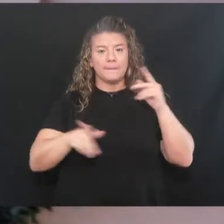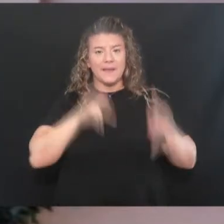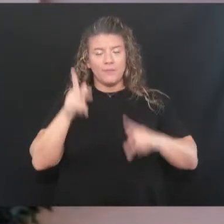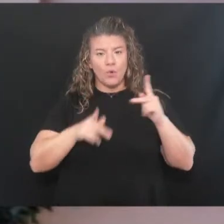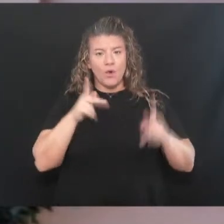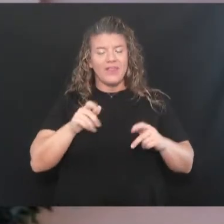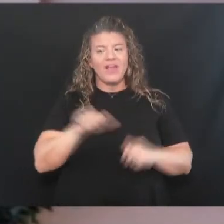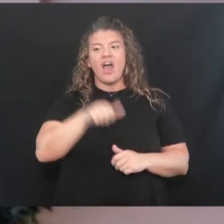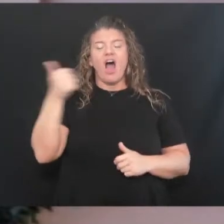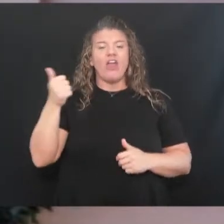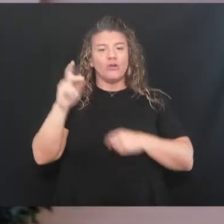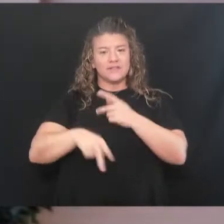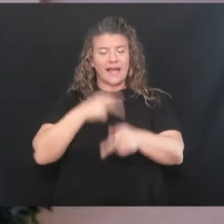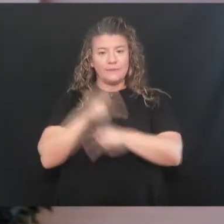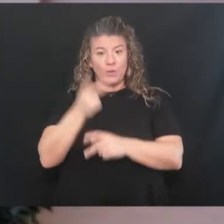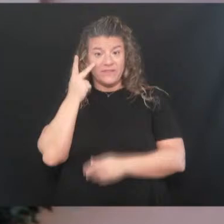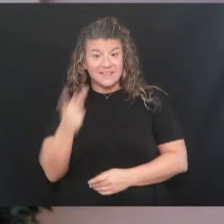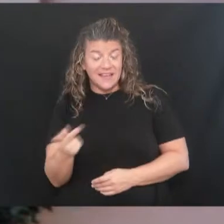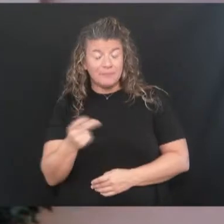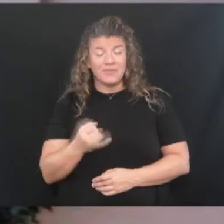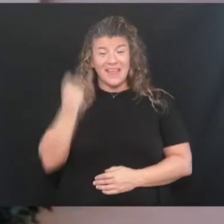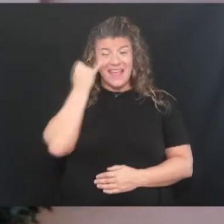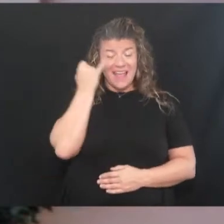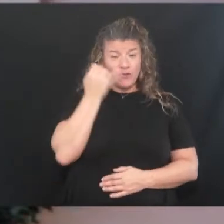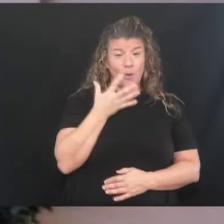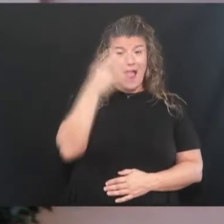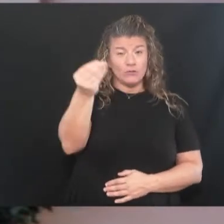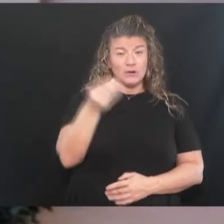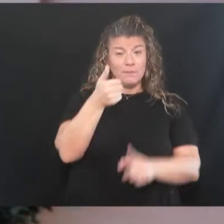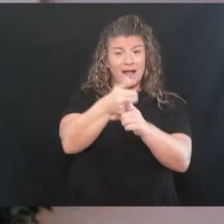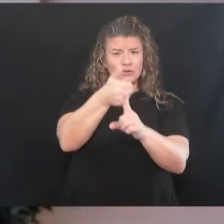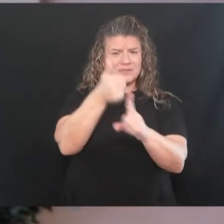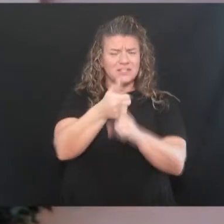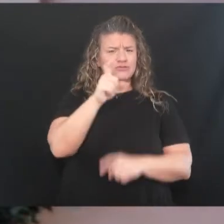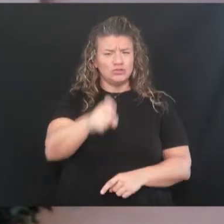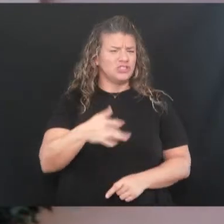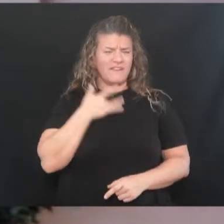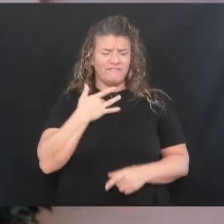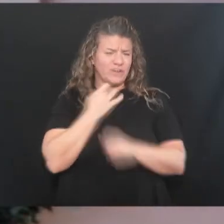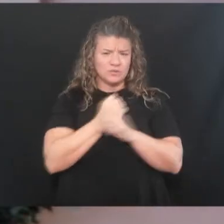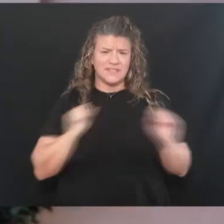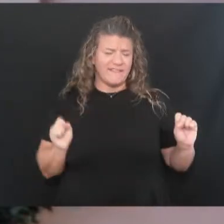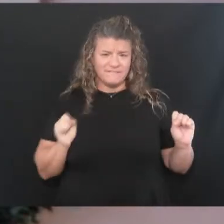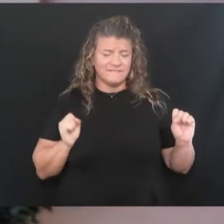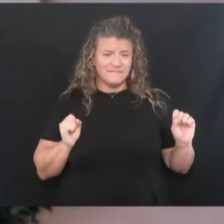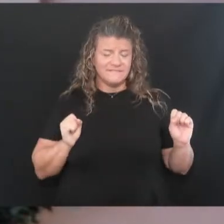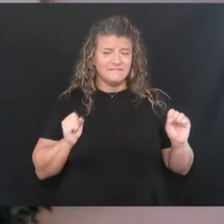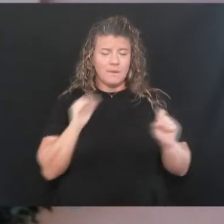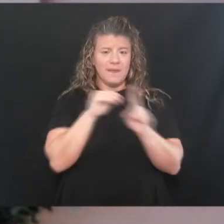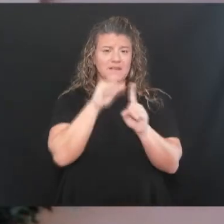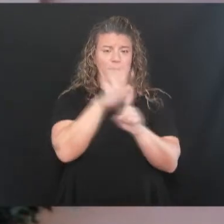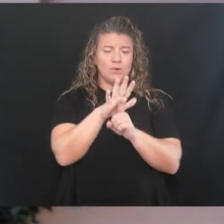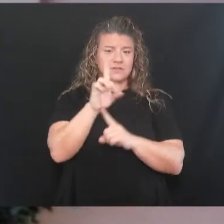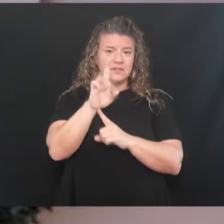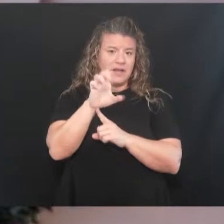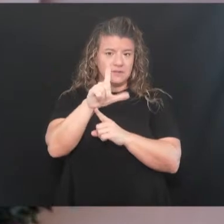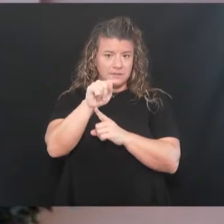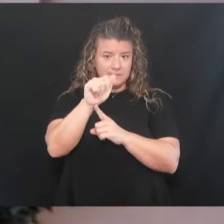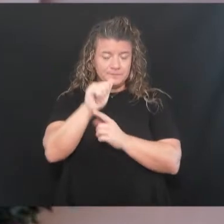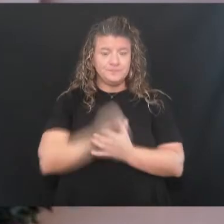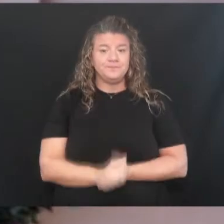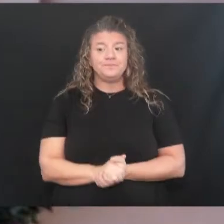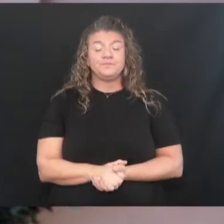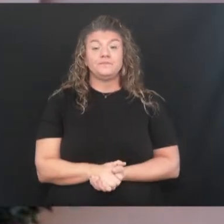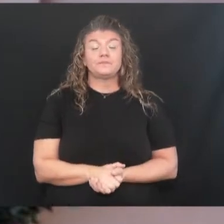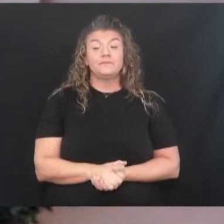other variants we've seen. But if you're outdoors by yourself, you should still feel safe from being exposed to the Delta variant. When it comes to